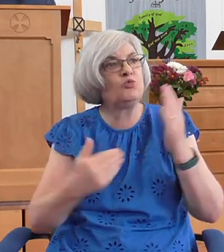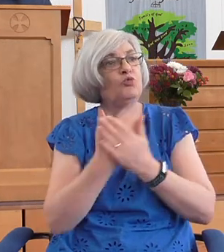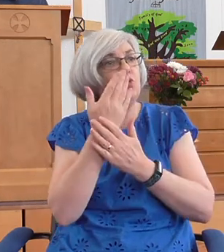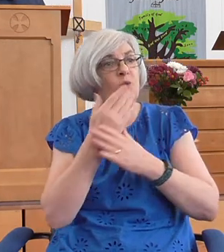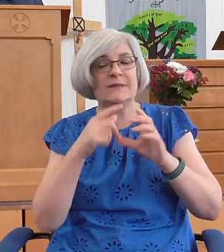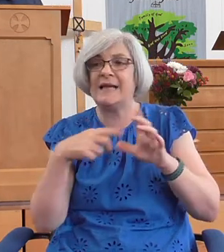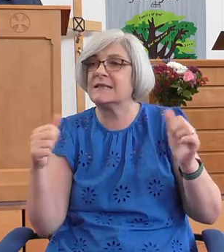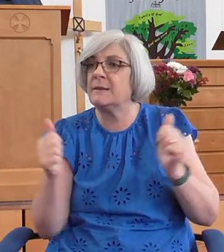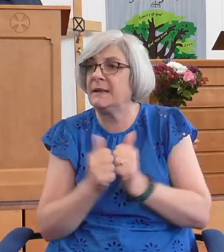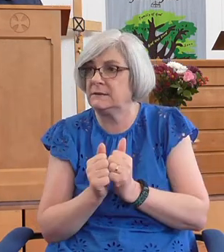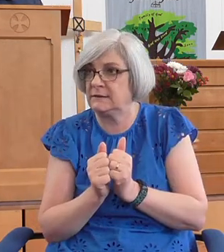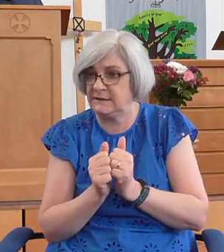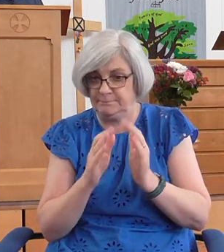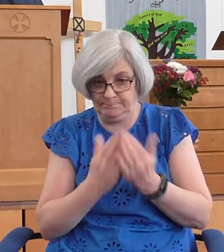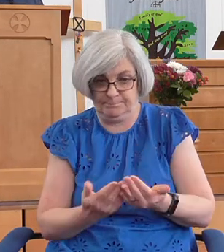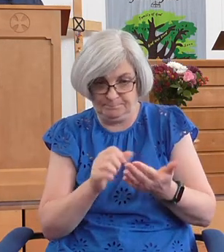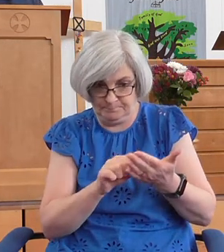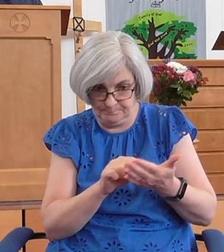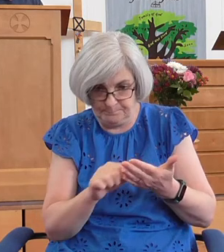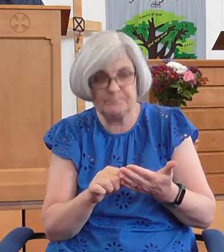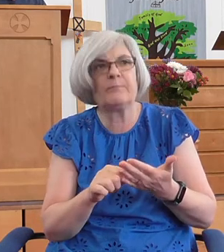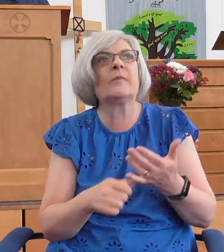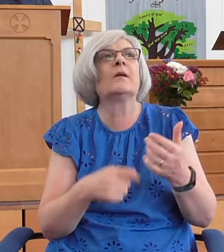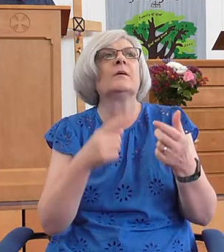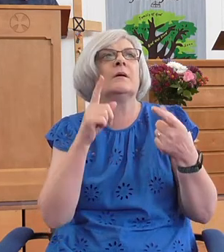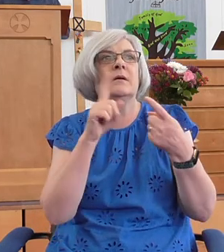Testament. These are